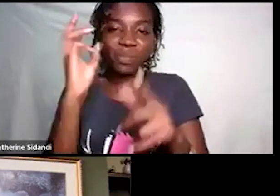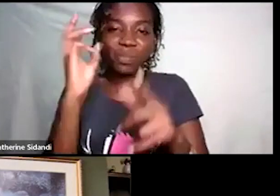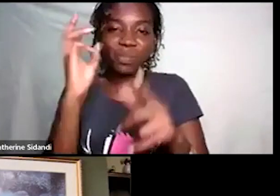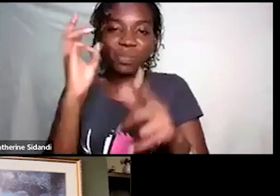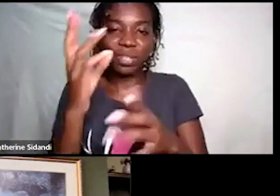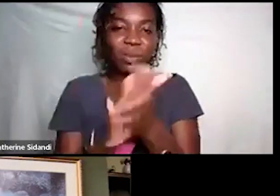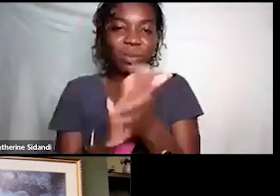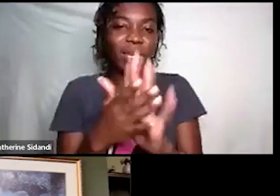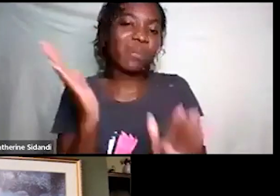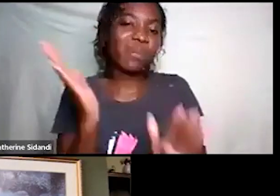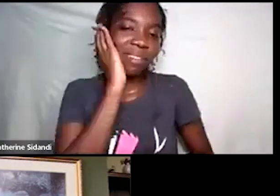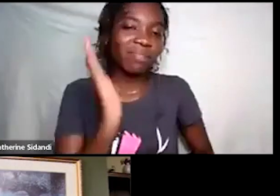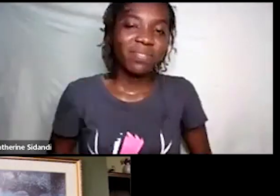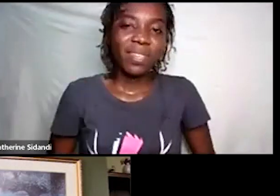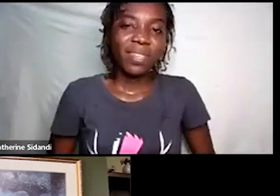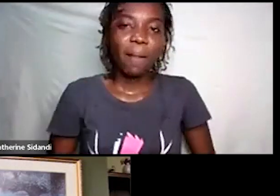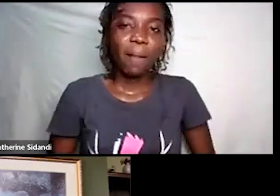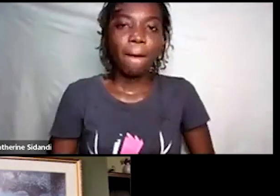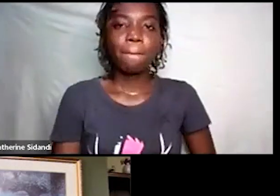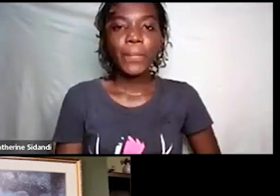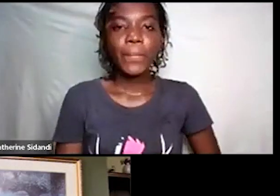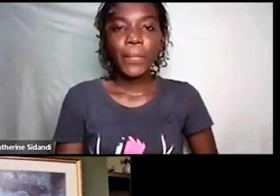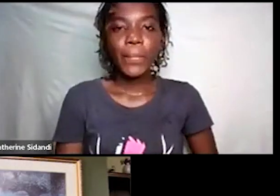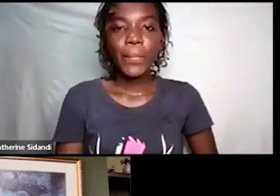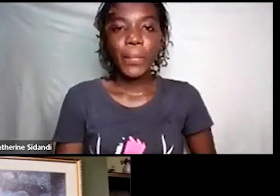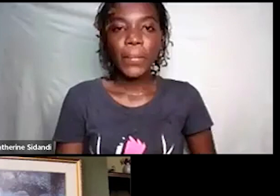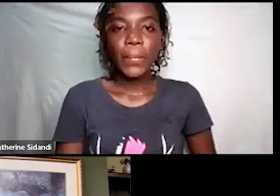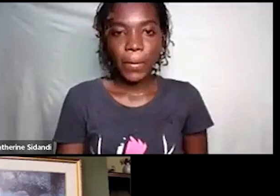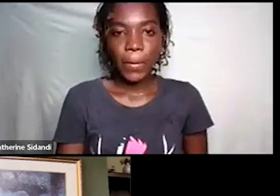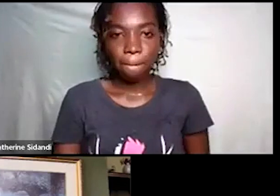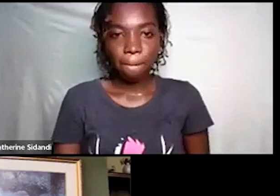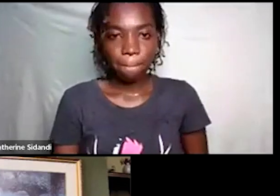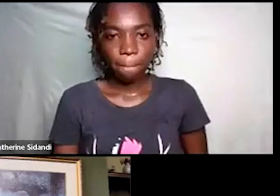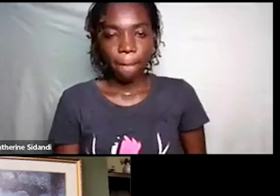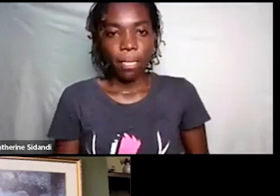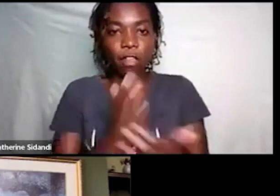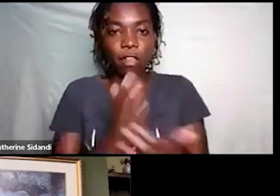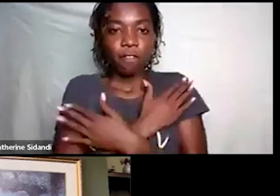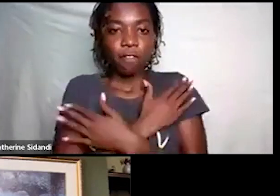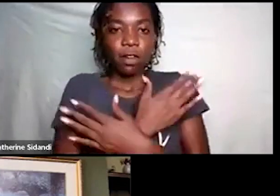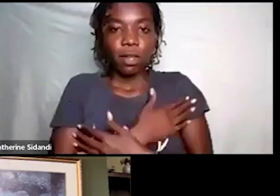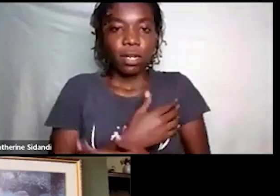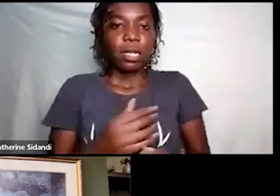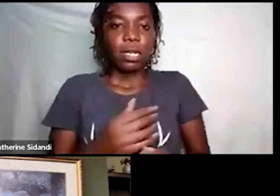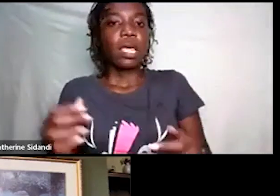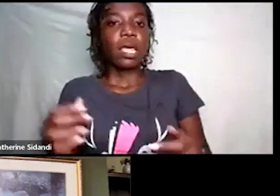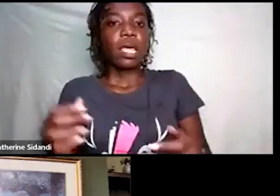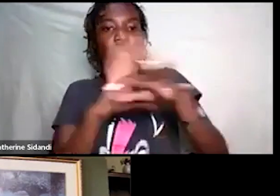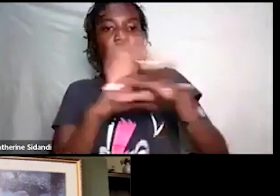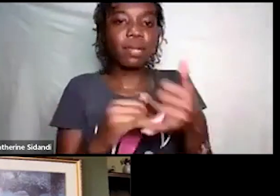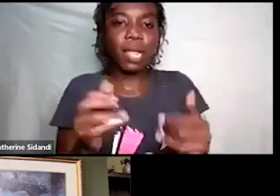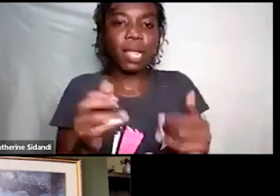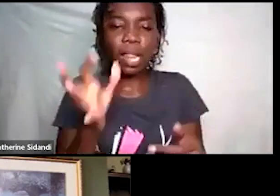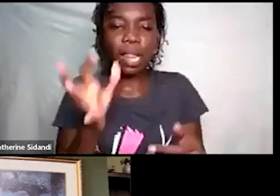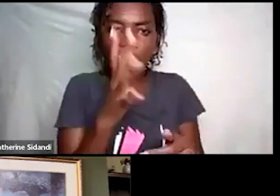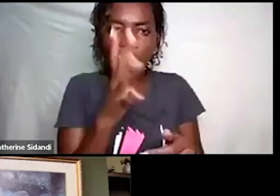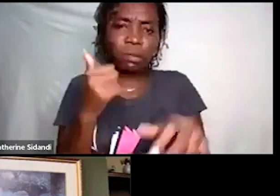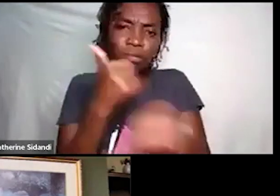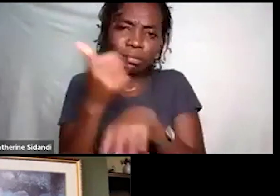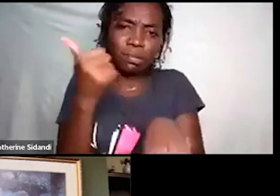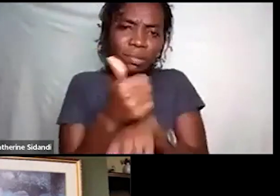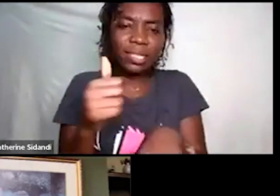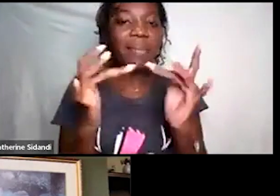Yeah, It is Miriam true. said that a friend busted her cheating husband by writing abusive emails to the lady hanging out with her